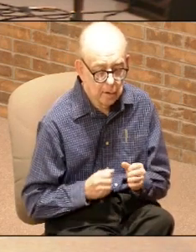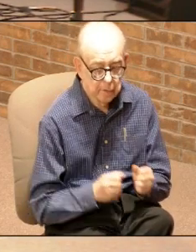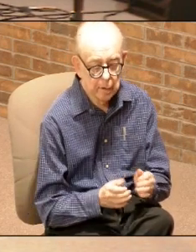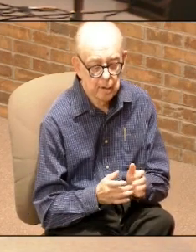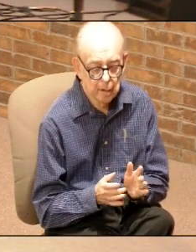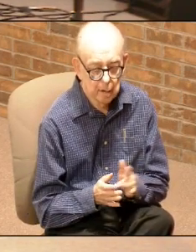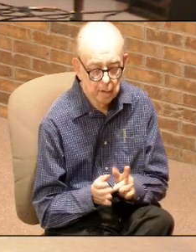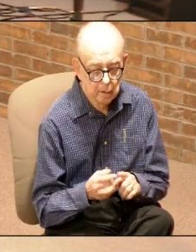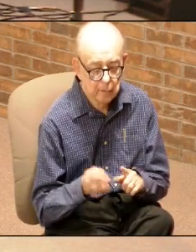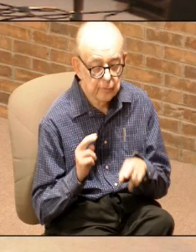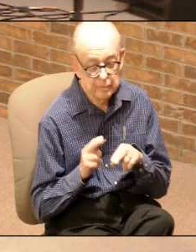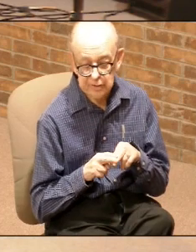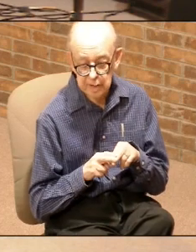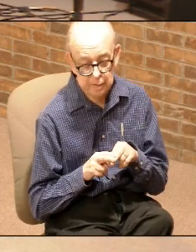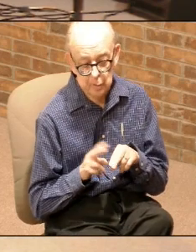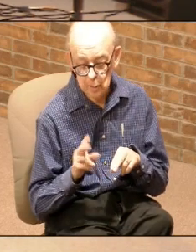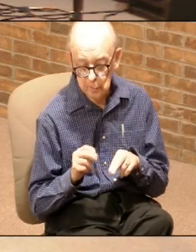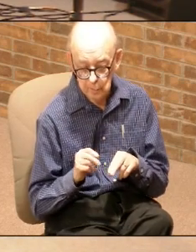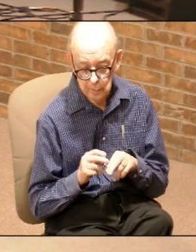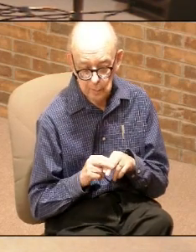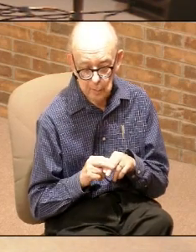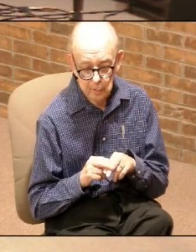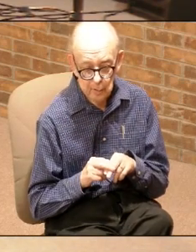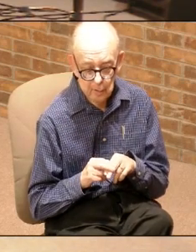follow Jesus from a seat.